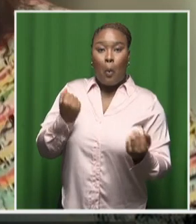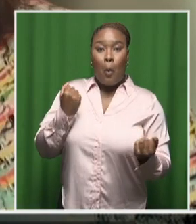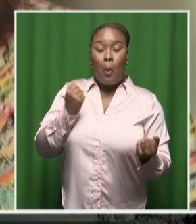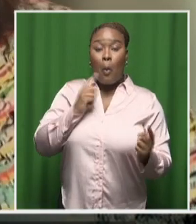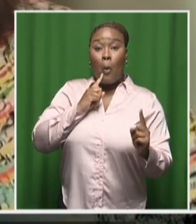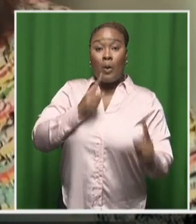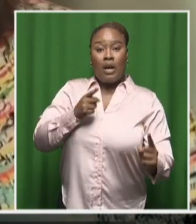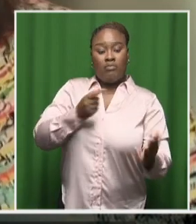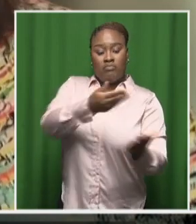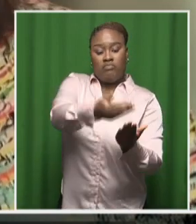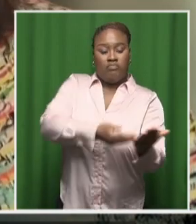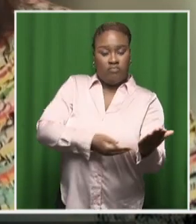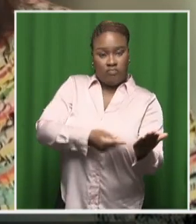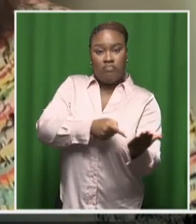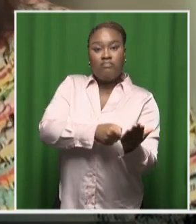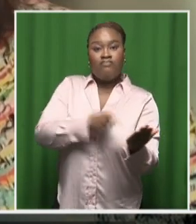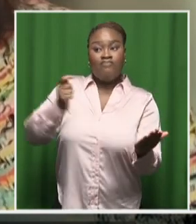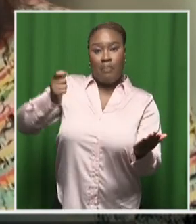into